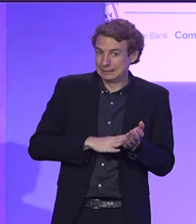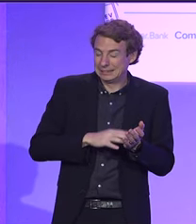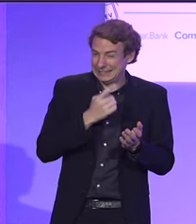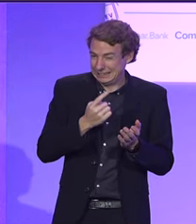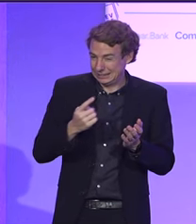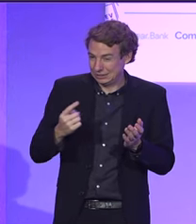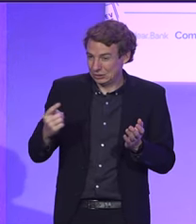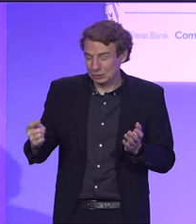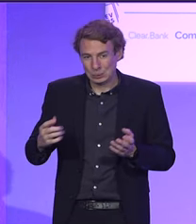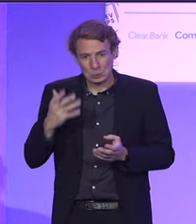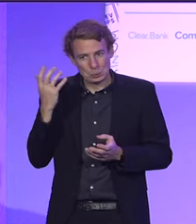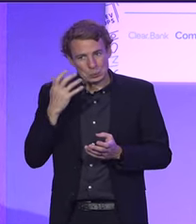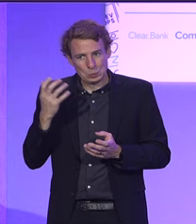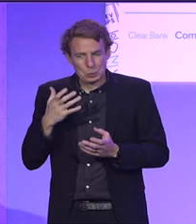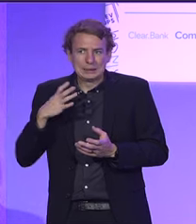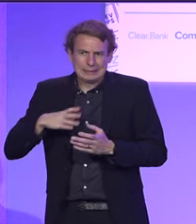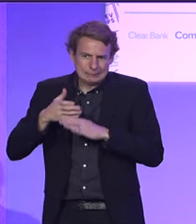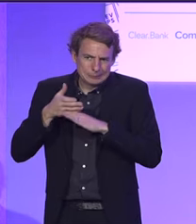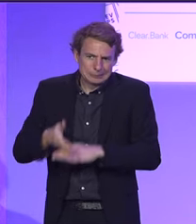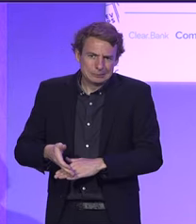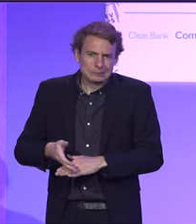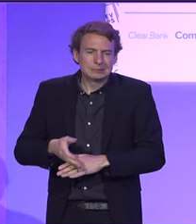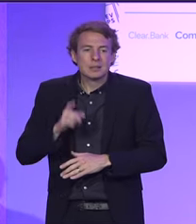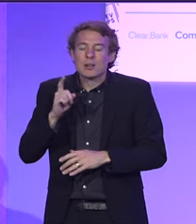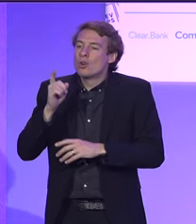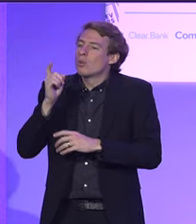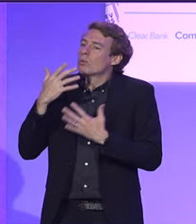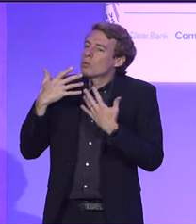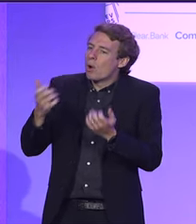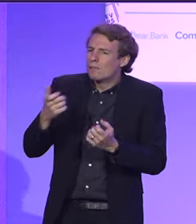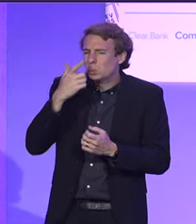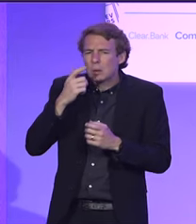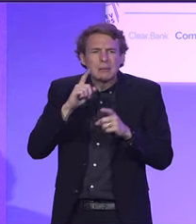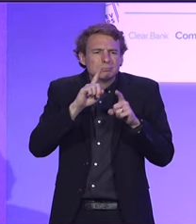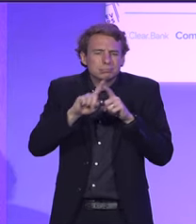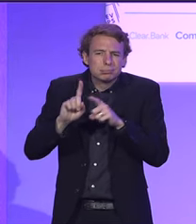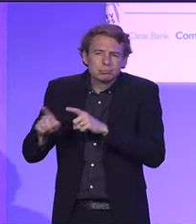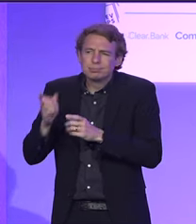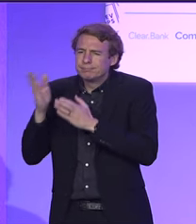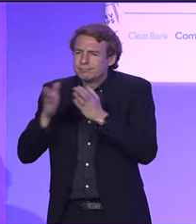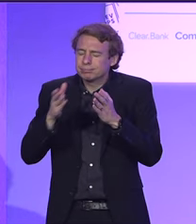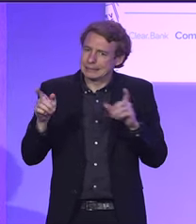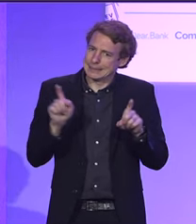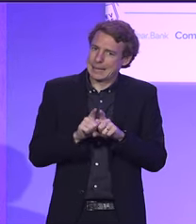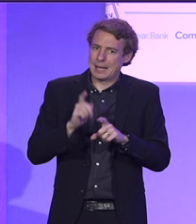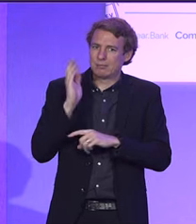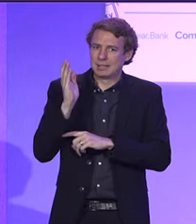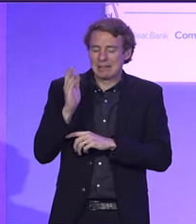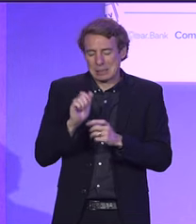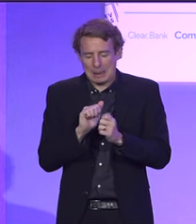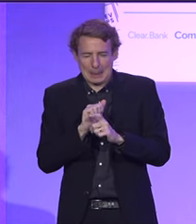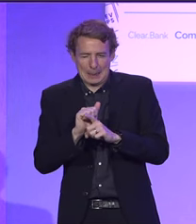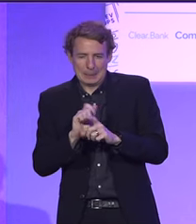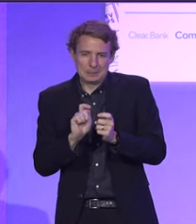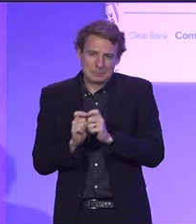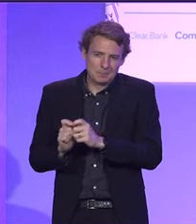first time I've given this session, but I always want to improve it. But if any of you have ever asked for feedback, most people are lovely human beings, and we love